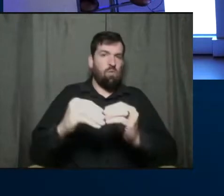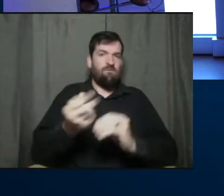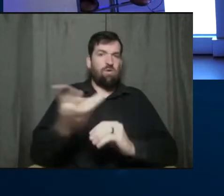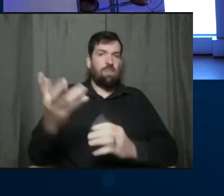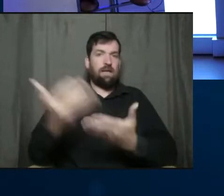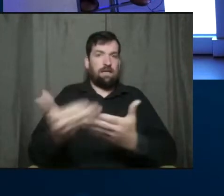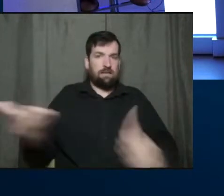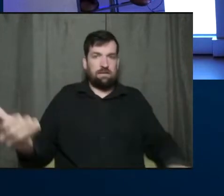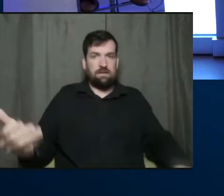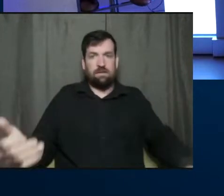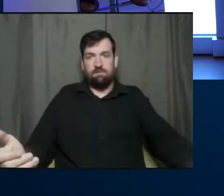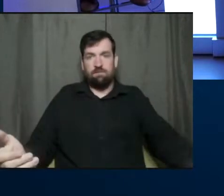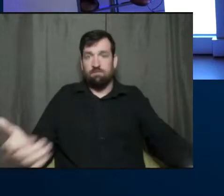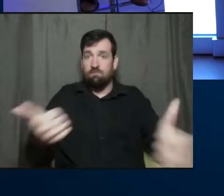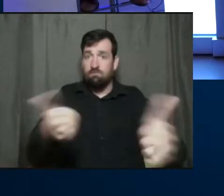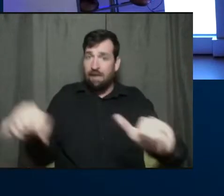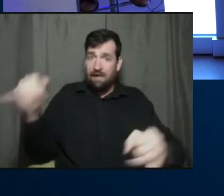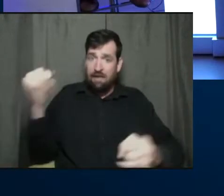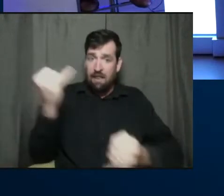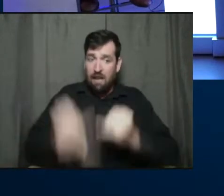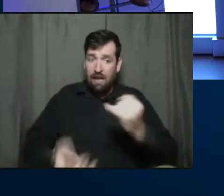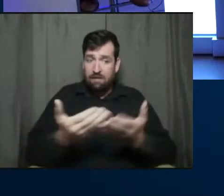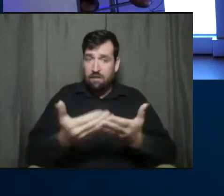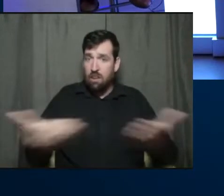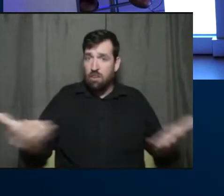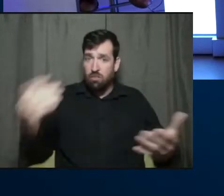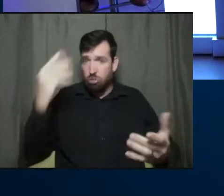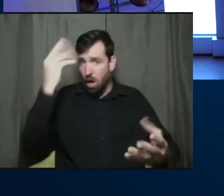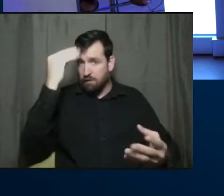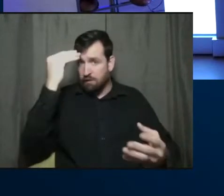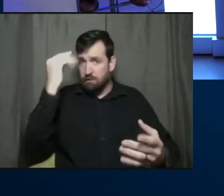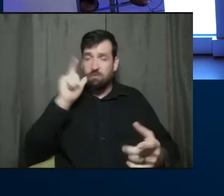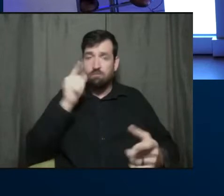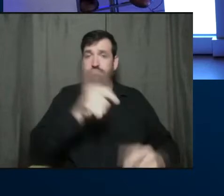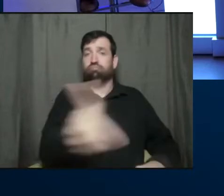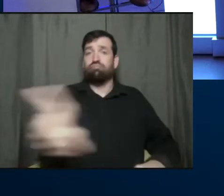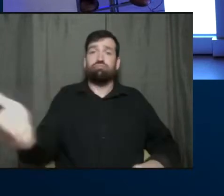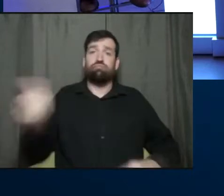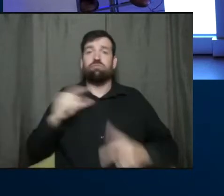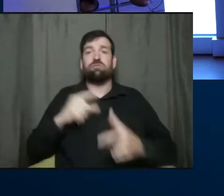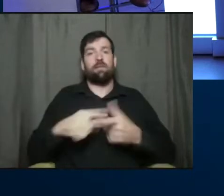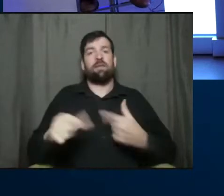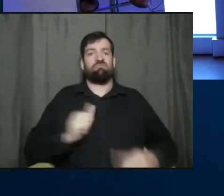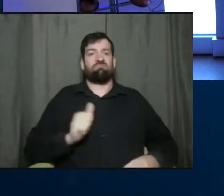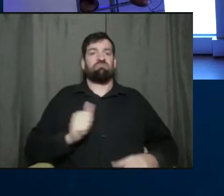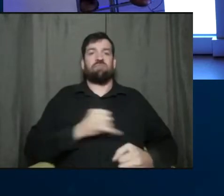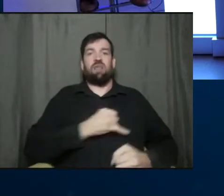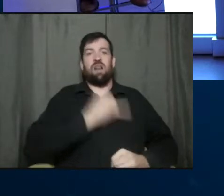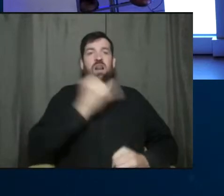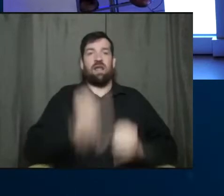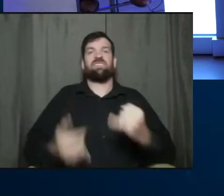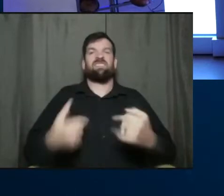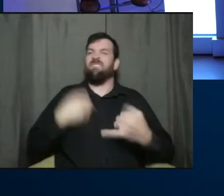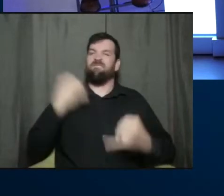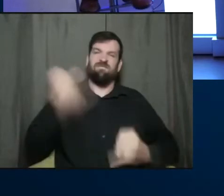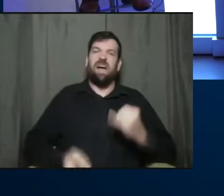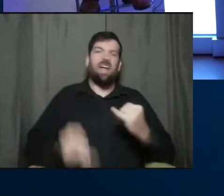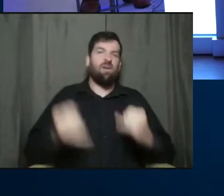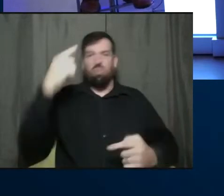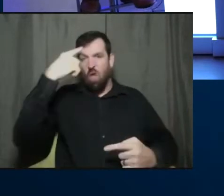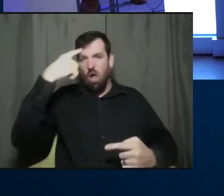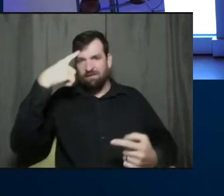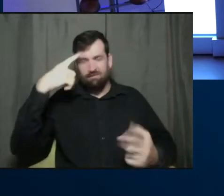any last thoughts as we go around the table this morning. And then I have a last thought at the very end, so I get the final thought. Yes! All